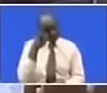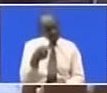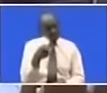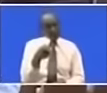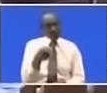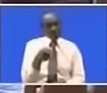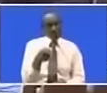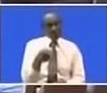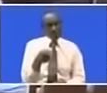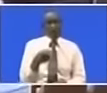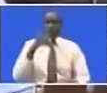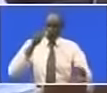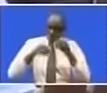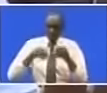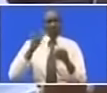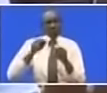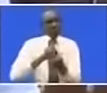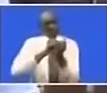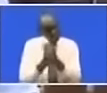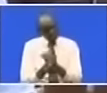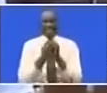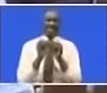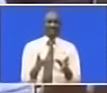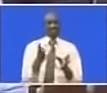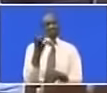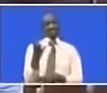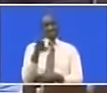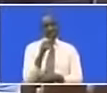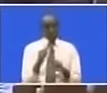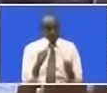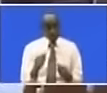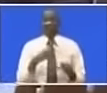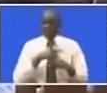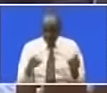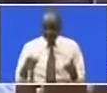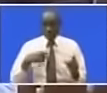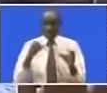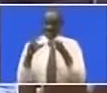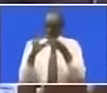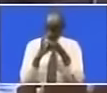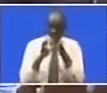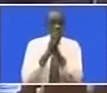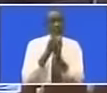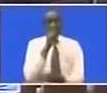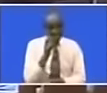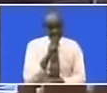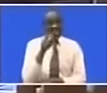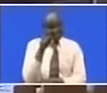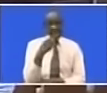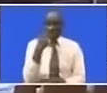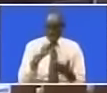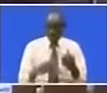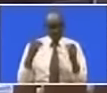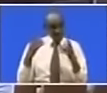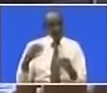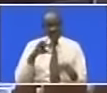the overall vote tally in Tanzania in this election. But with respect to the unity of Tanzania, it's been referred to by